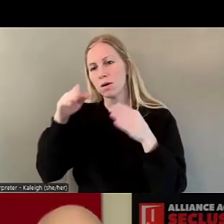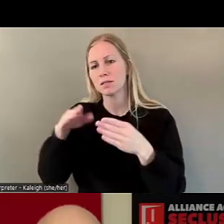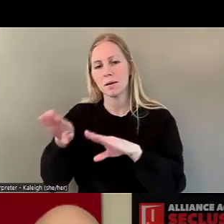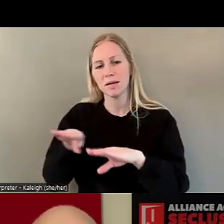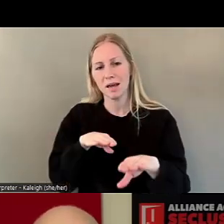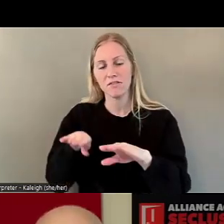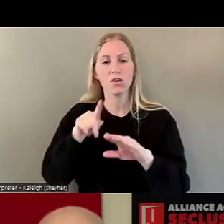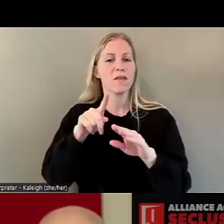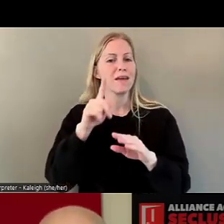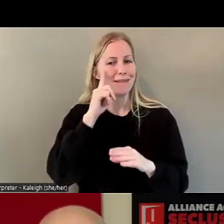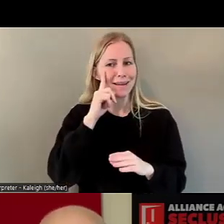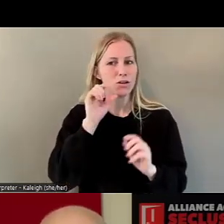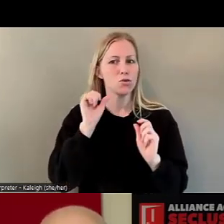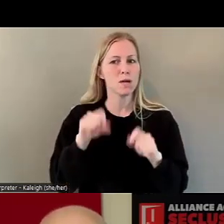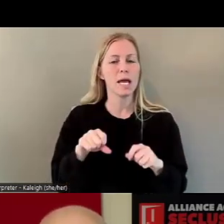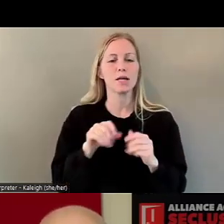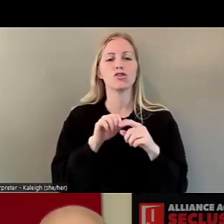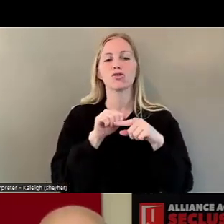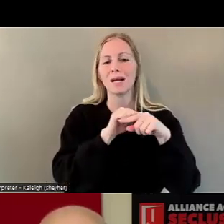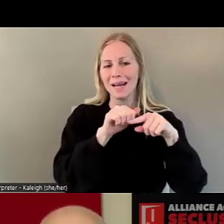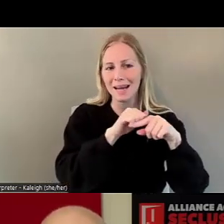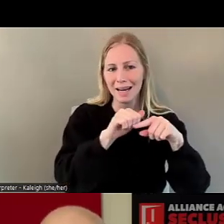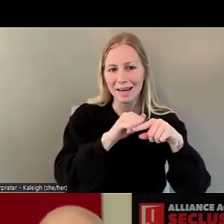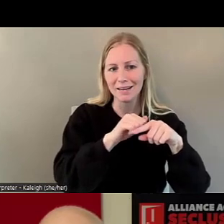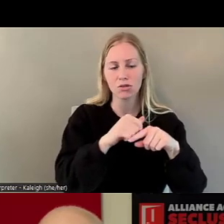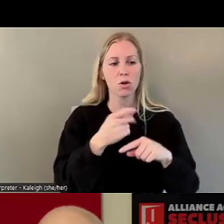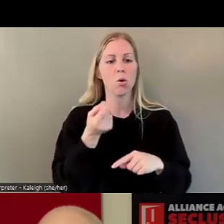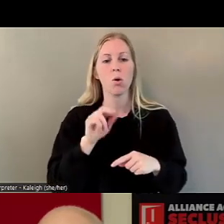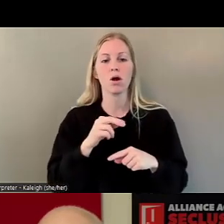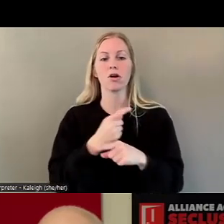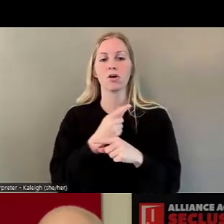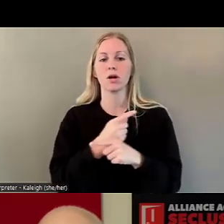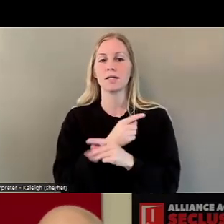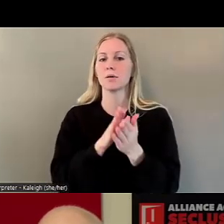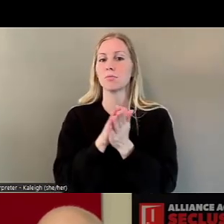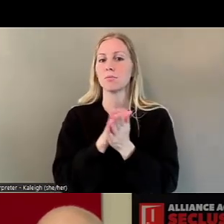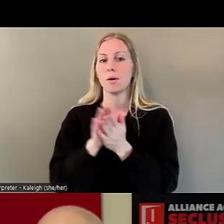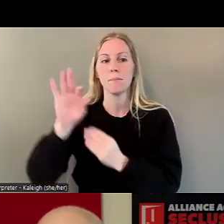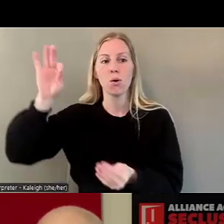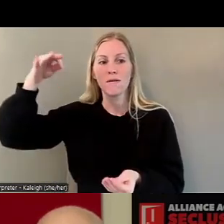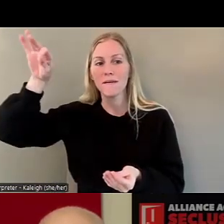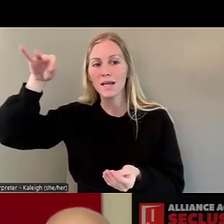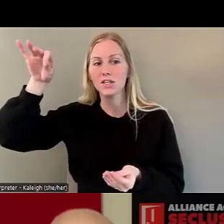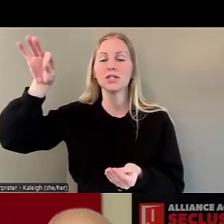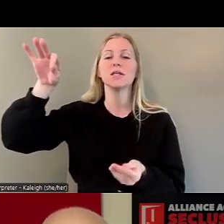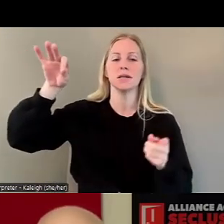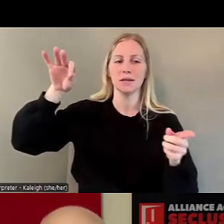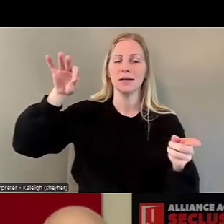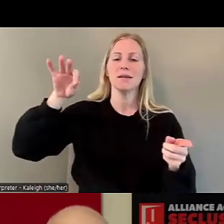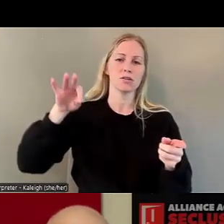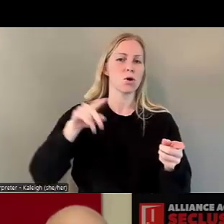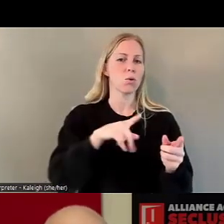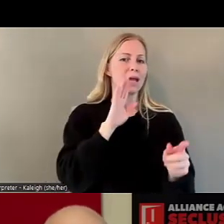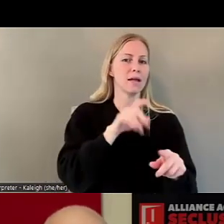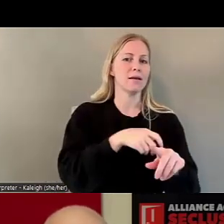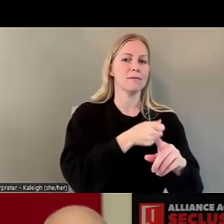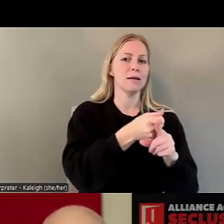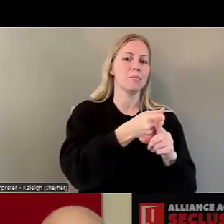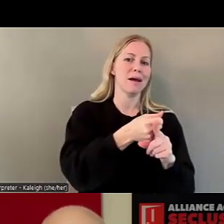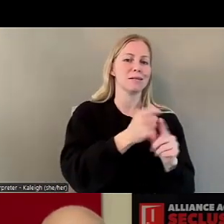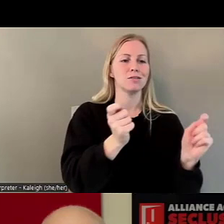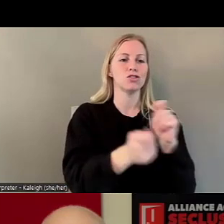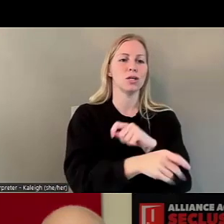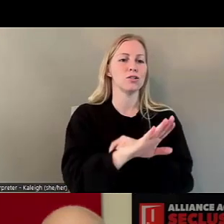or motivation. Behavior is more complex than that. There's more beneath the surface. Not to mention, from